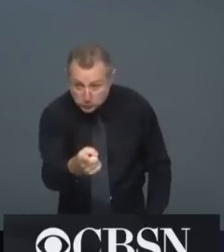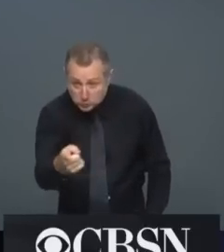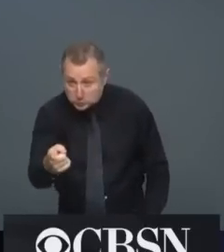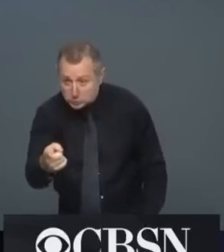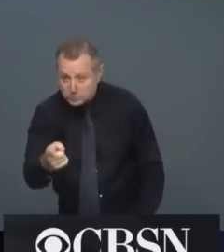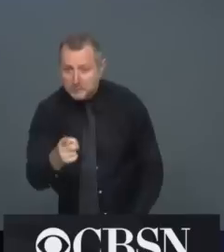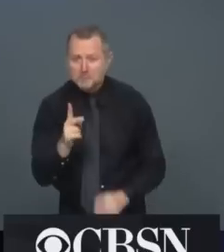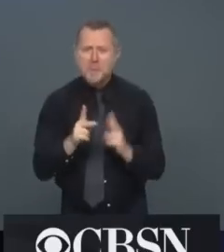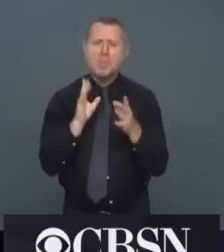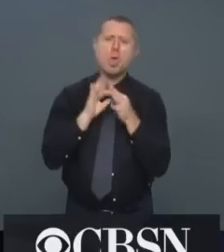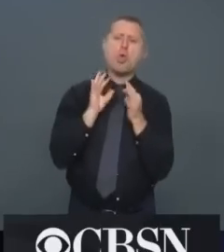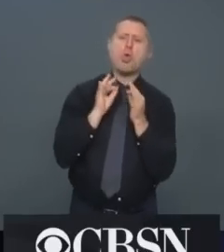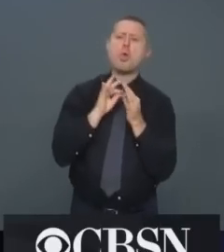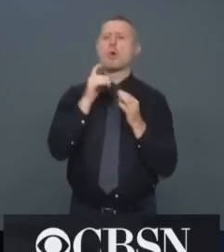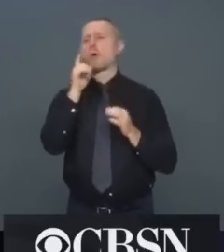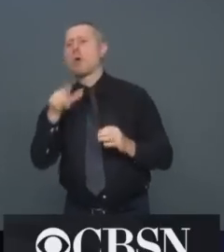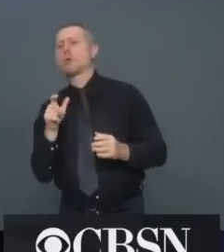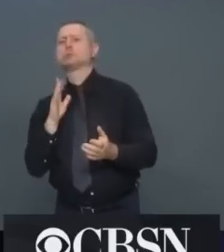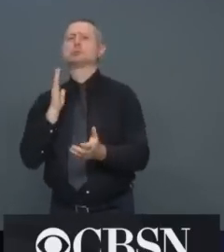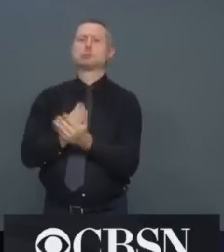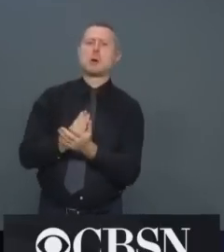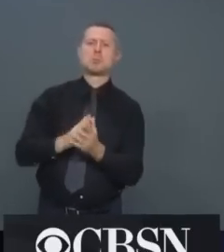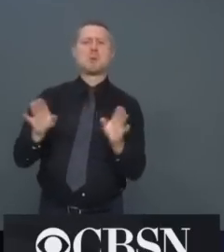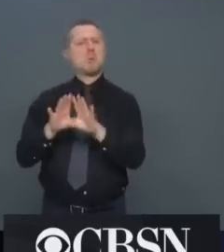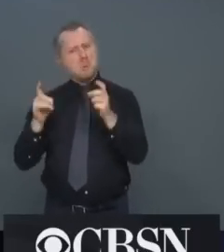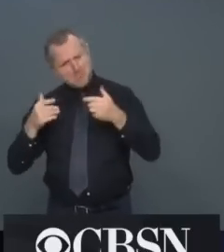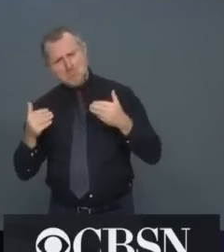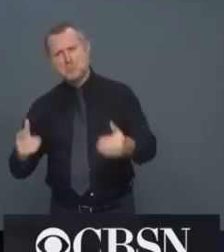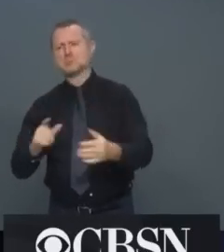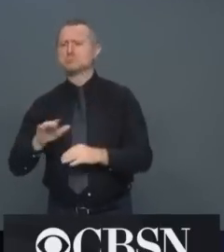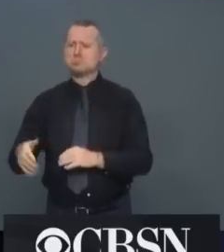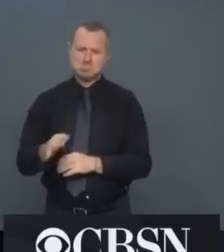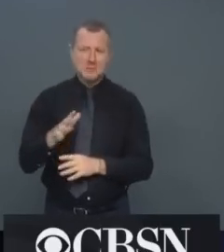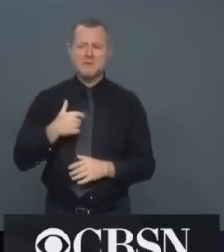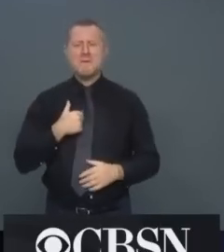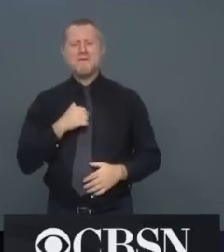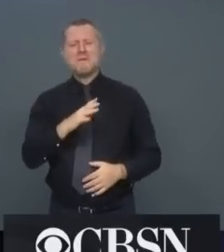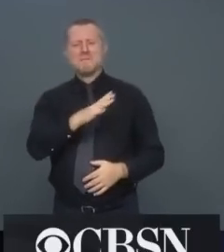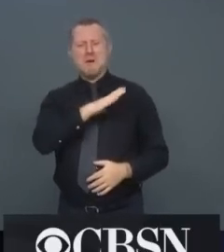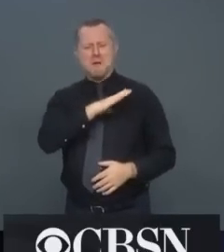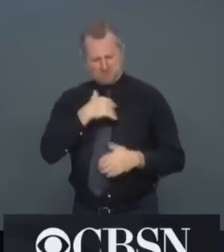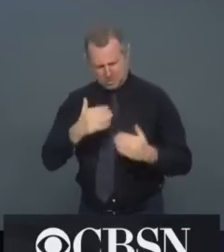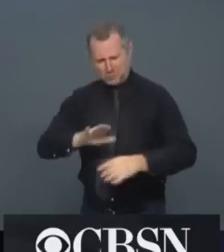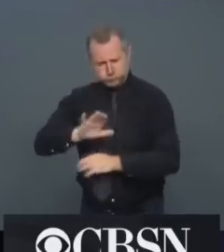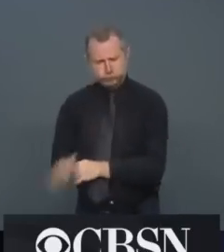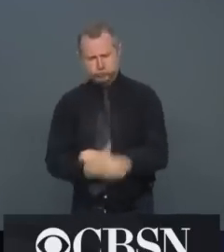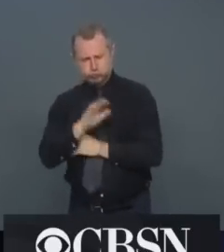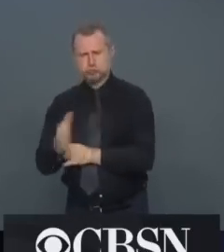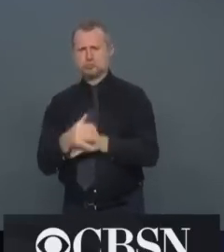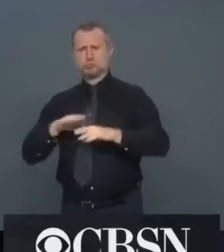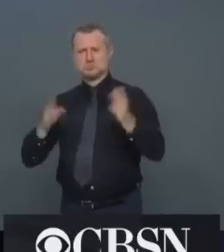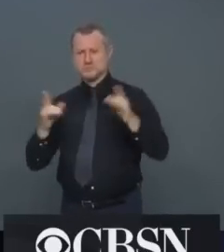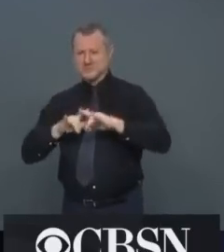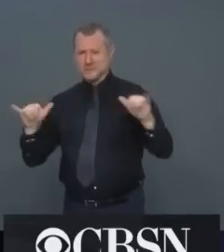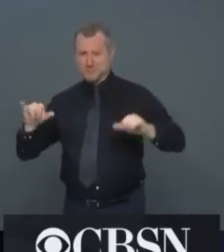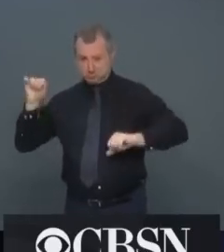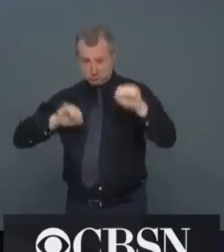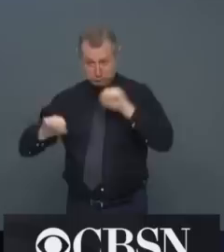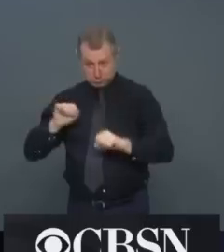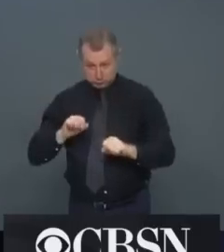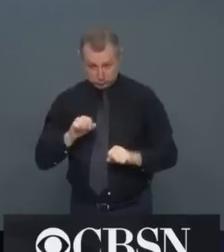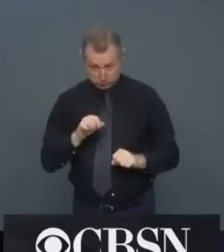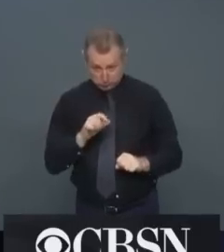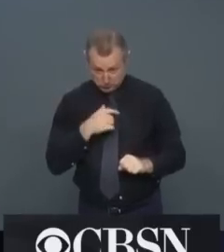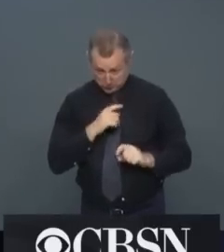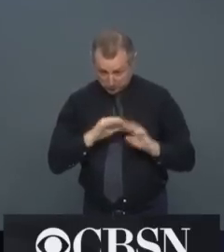from running. We can clean them all. During the day, we can disinfect the trains. Then the obvious answer would have been, then